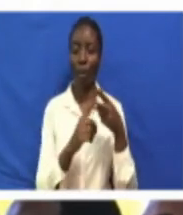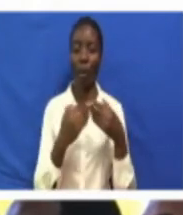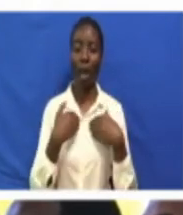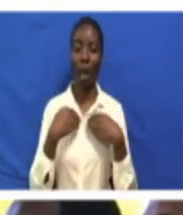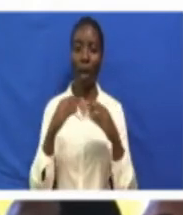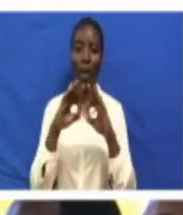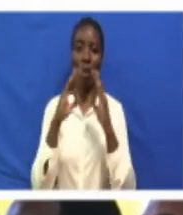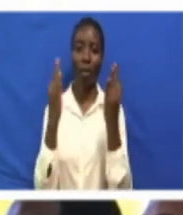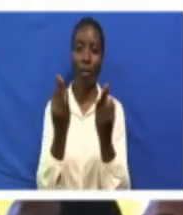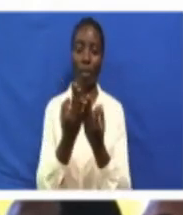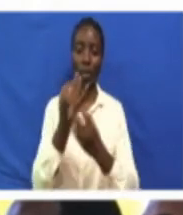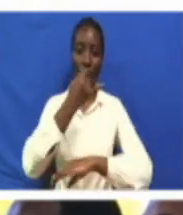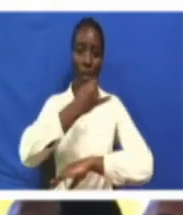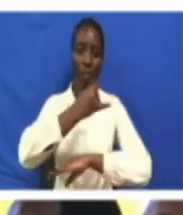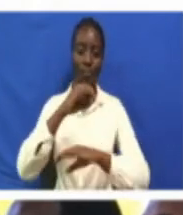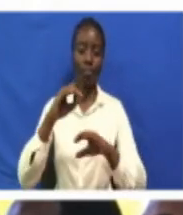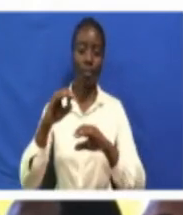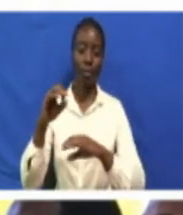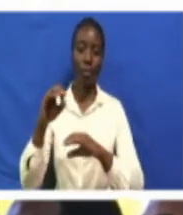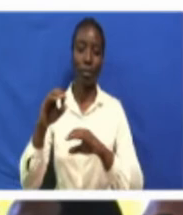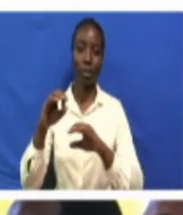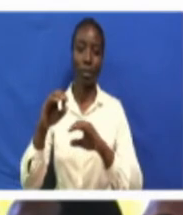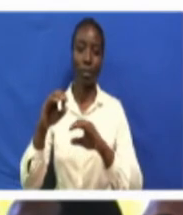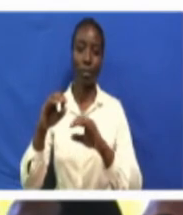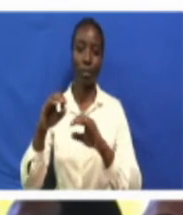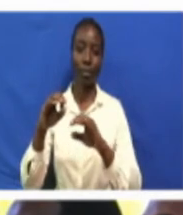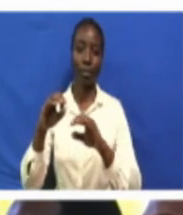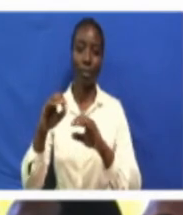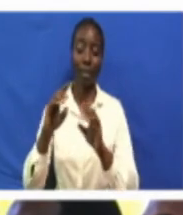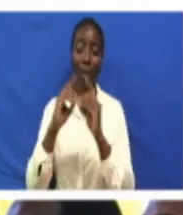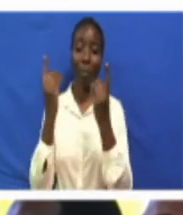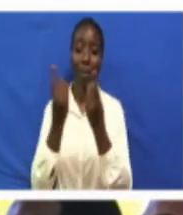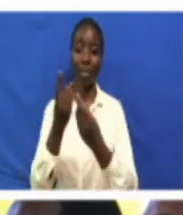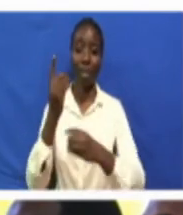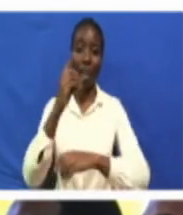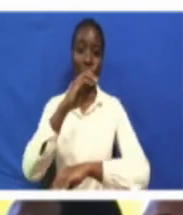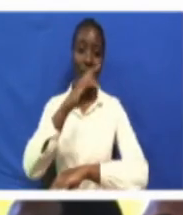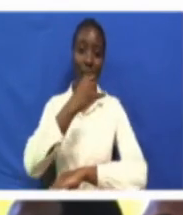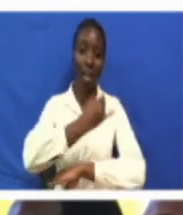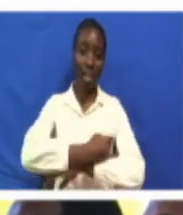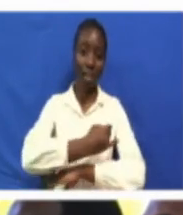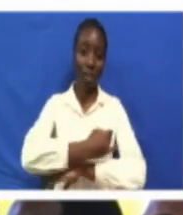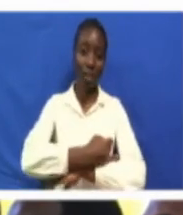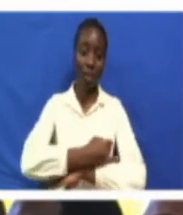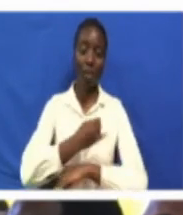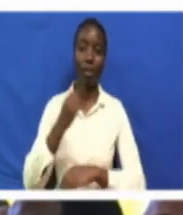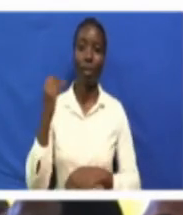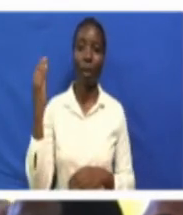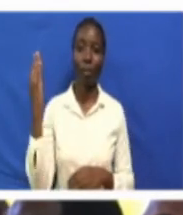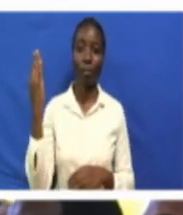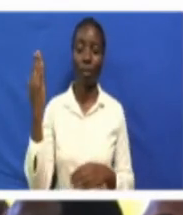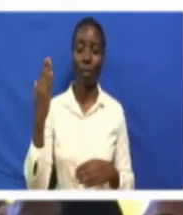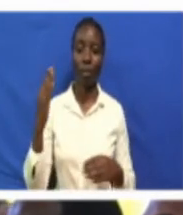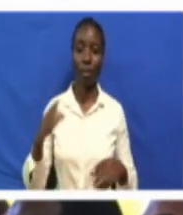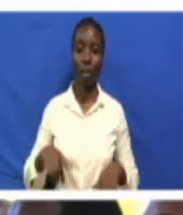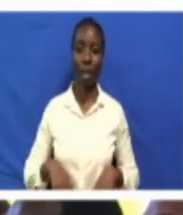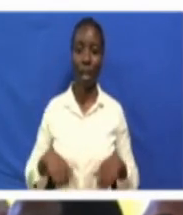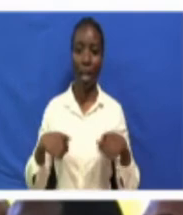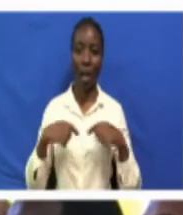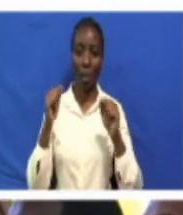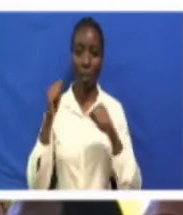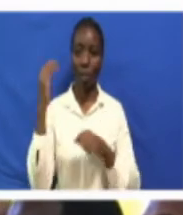the office of Institutes of consecutive life and societies of apostolic life so as to facilitate